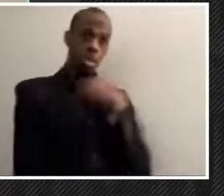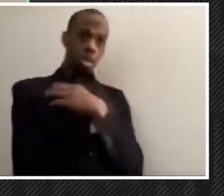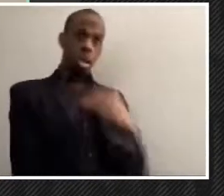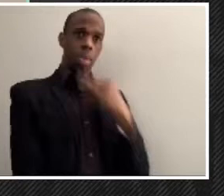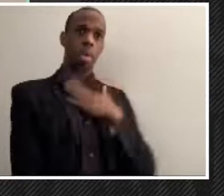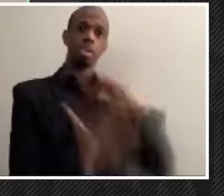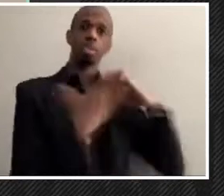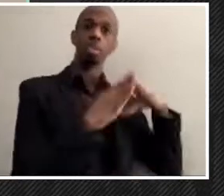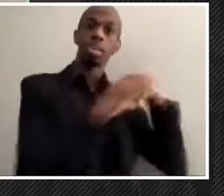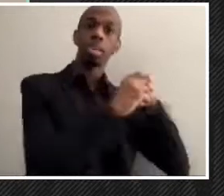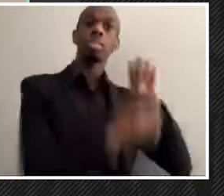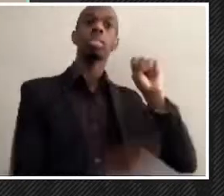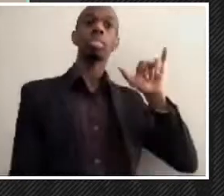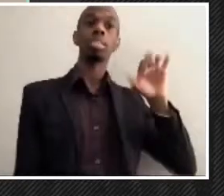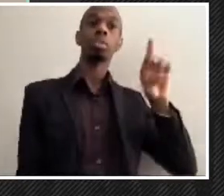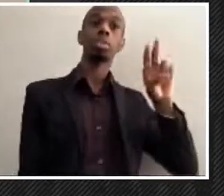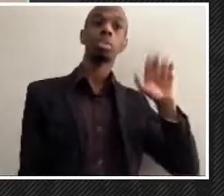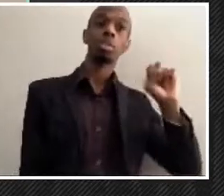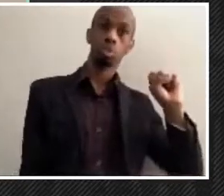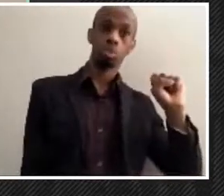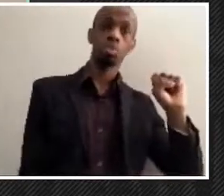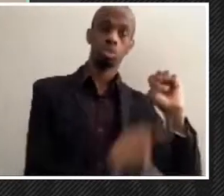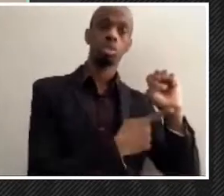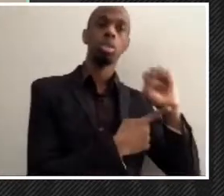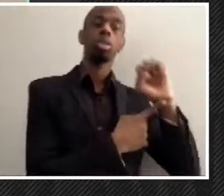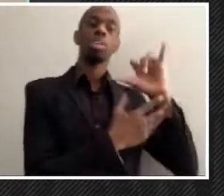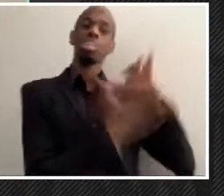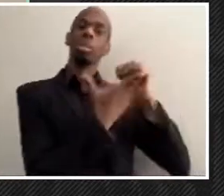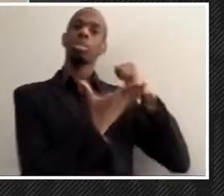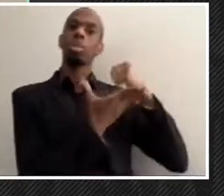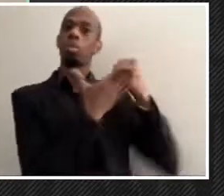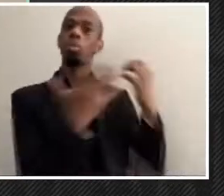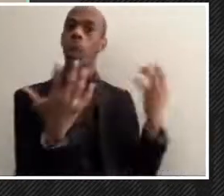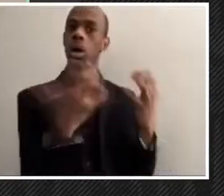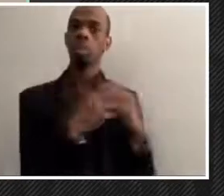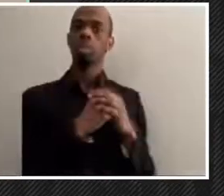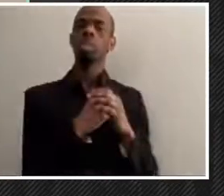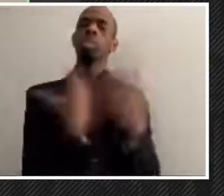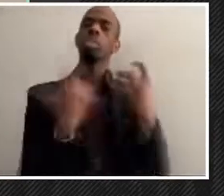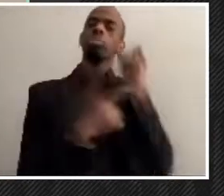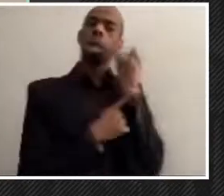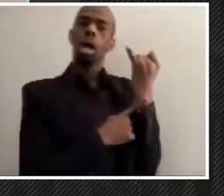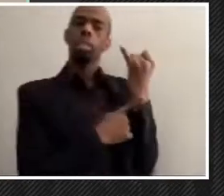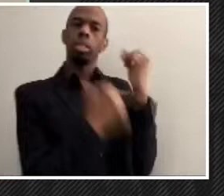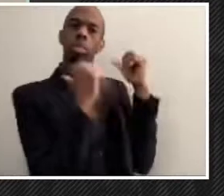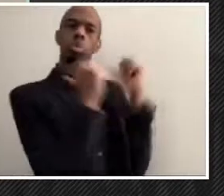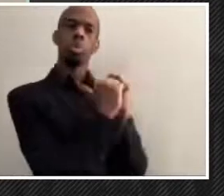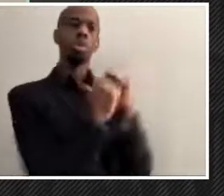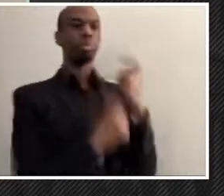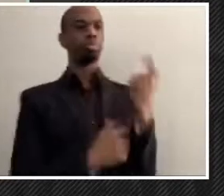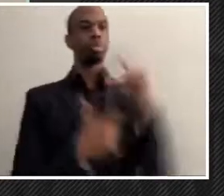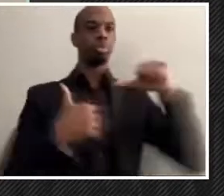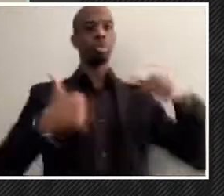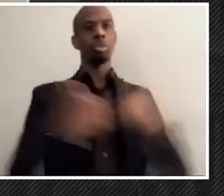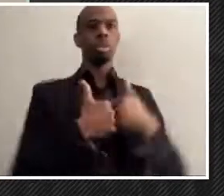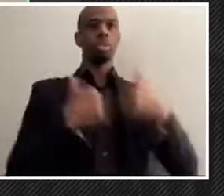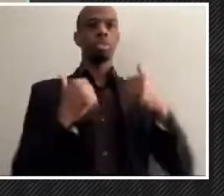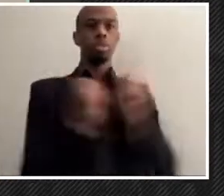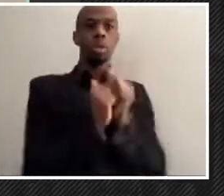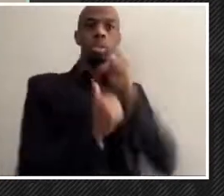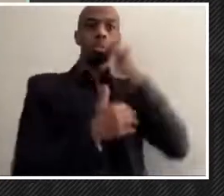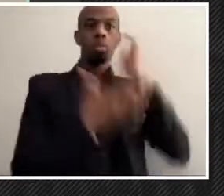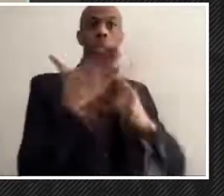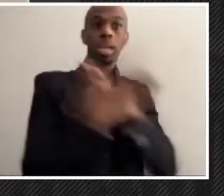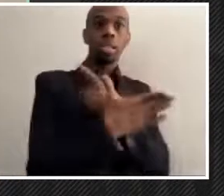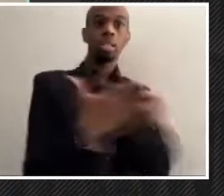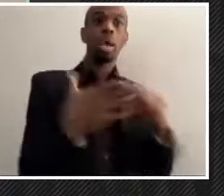I live, concretely, is it helped to demystify this idea that the only challenges of race are a Southern problem, that